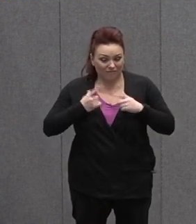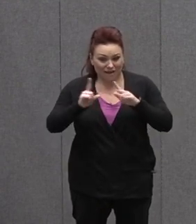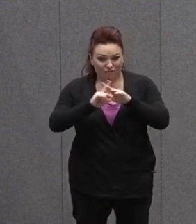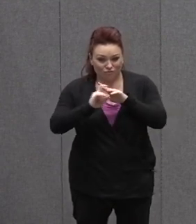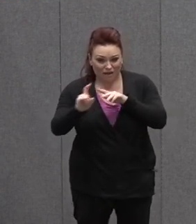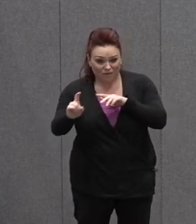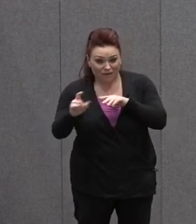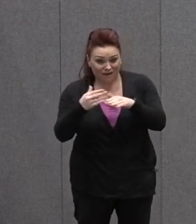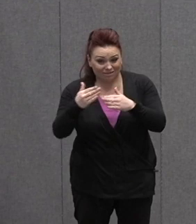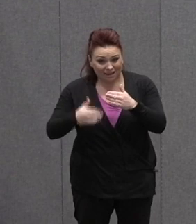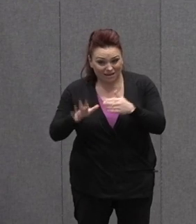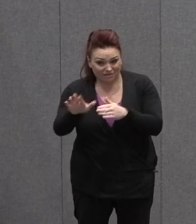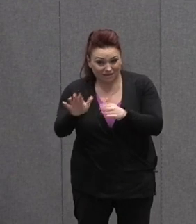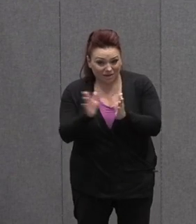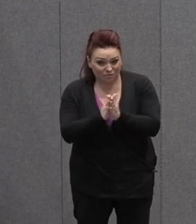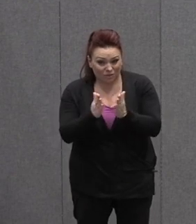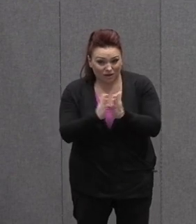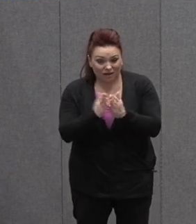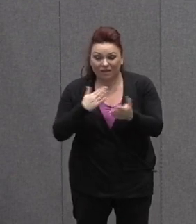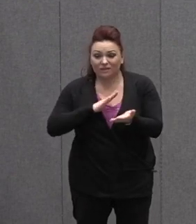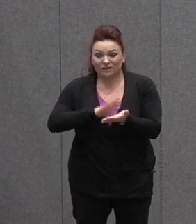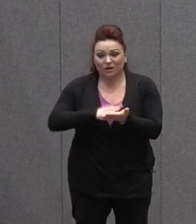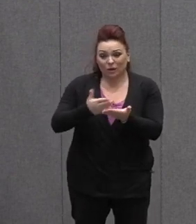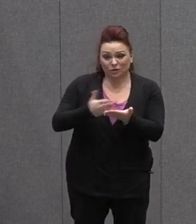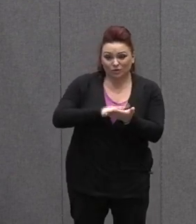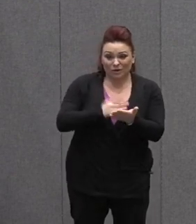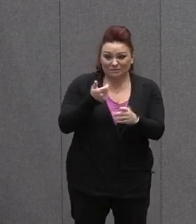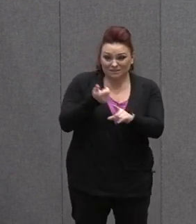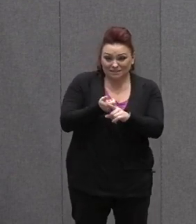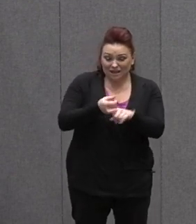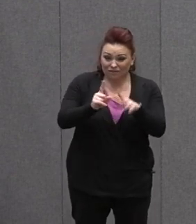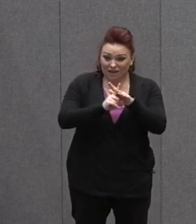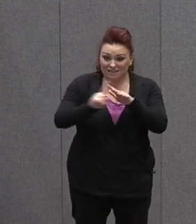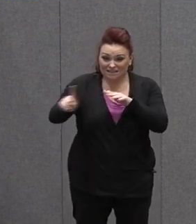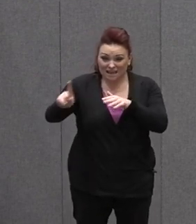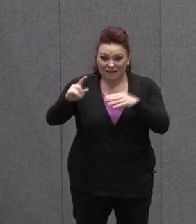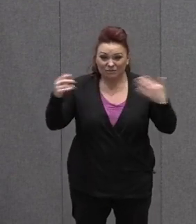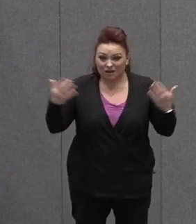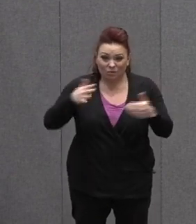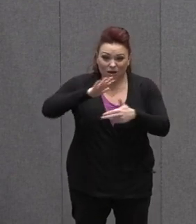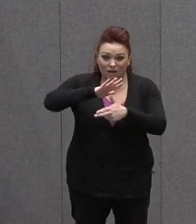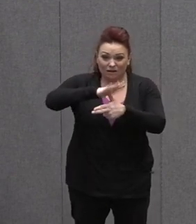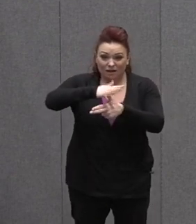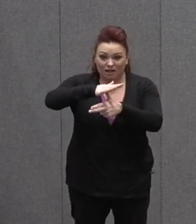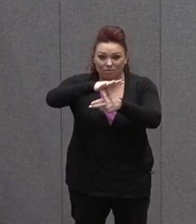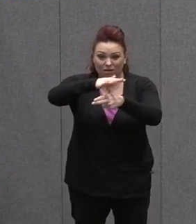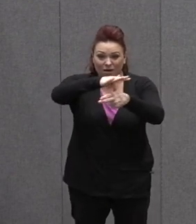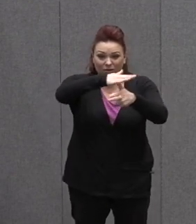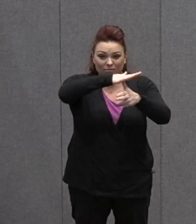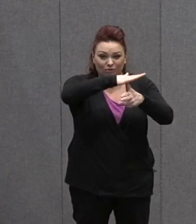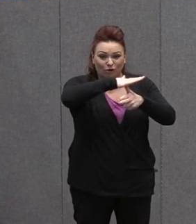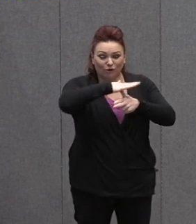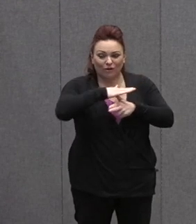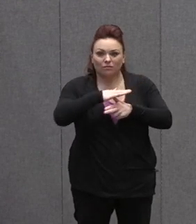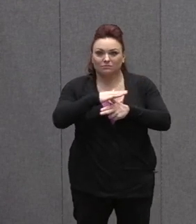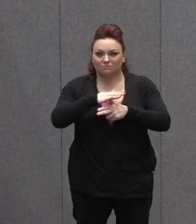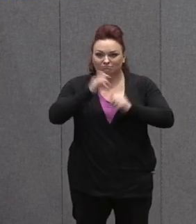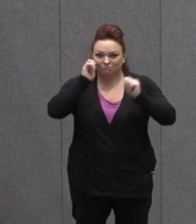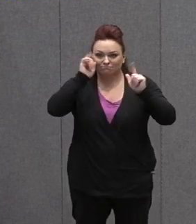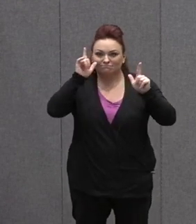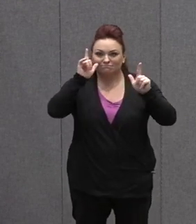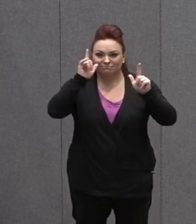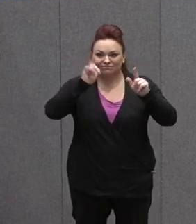At the end of that book, the tortilla escaped in a helicopter. Man, that was a